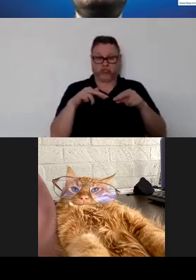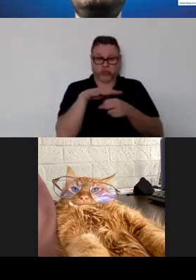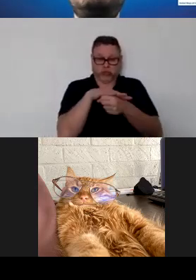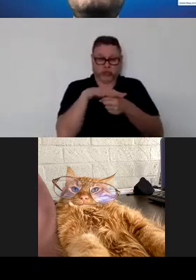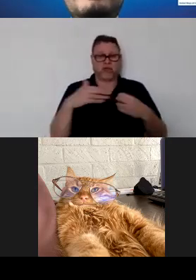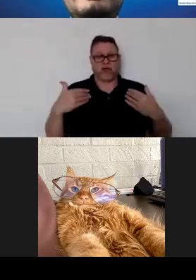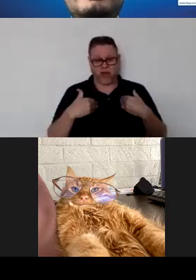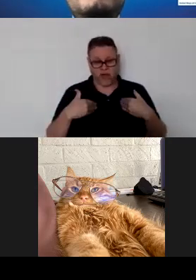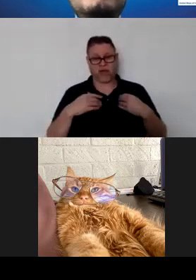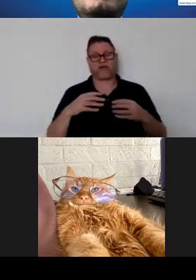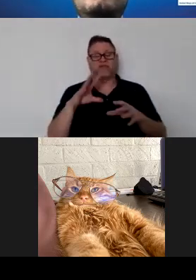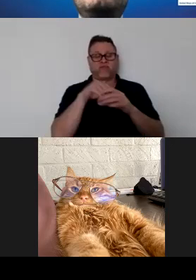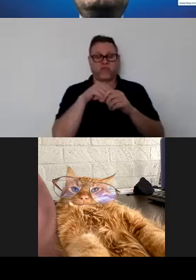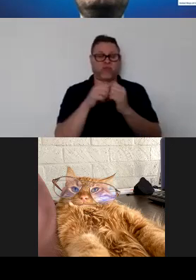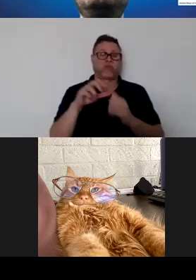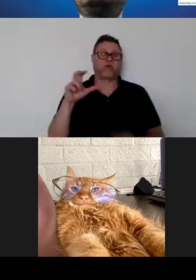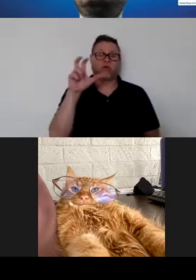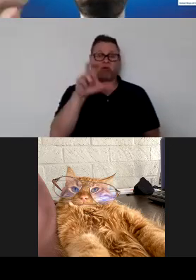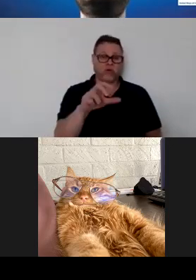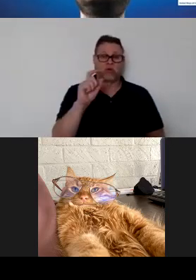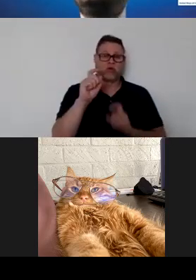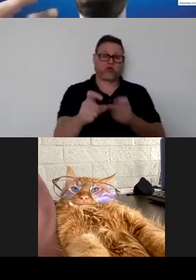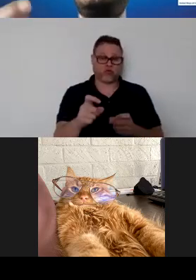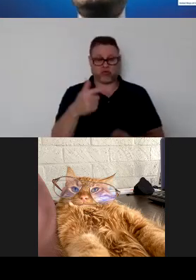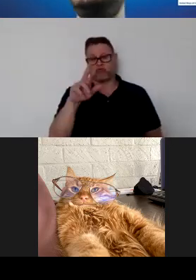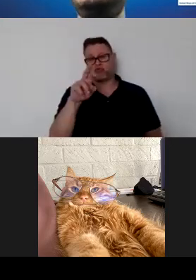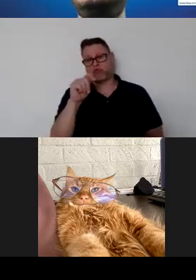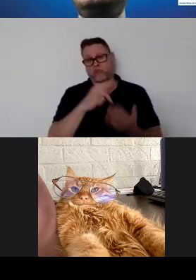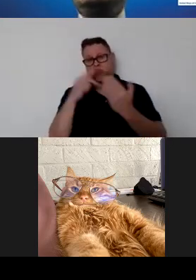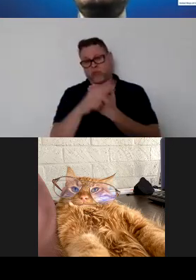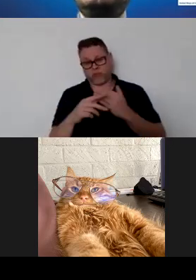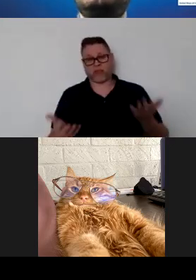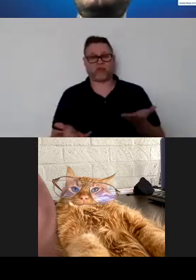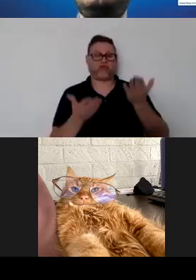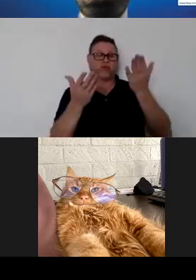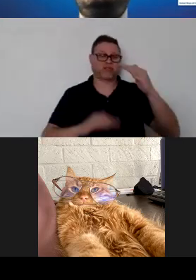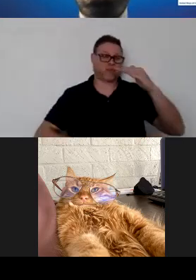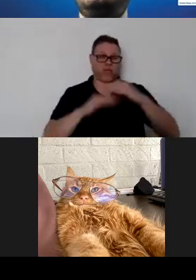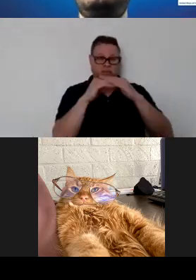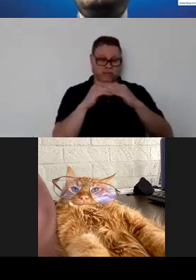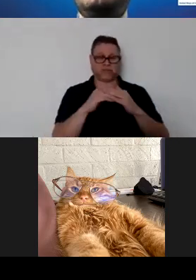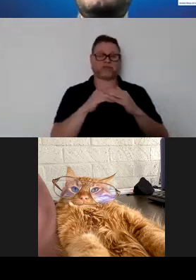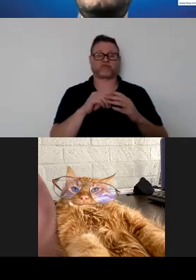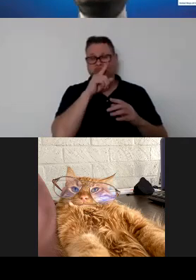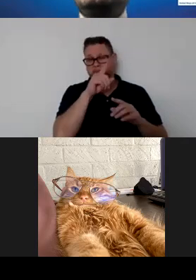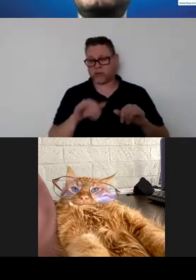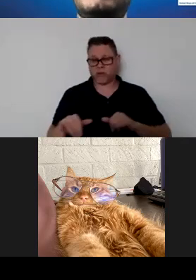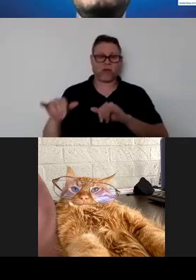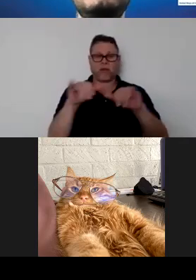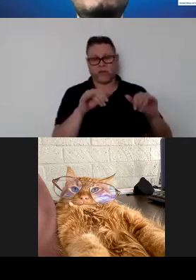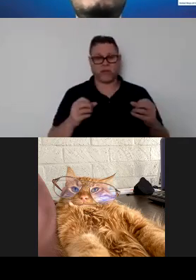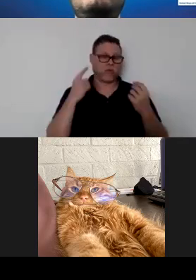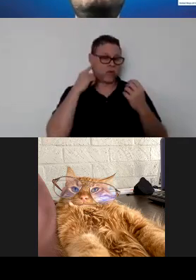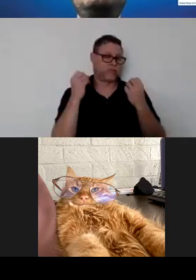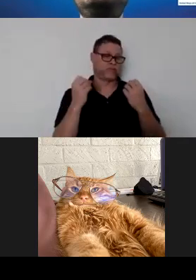terms of the grant program itself, or, raise questions of capacity, which is actually something that's, really common that I know we've heard of multiple